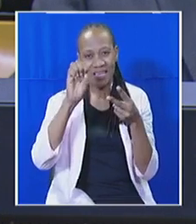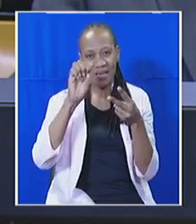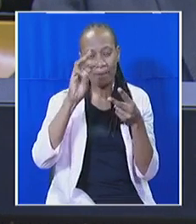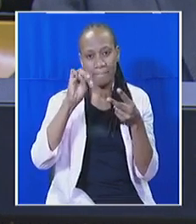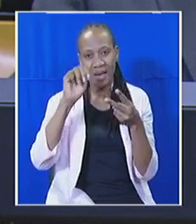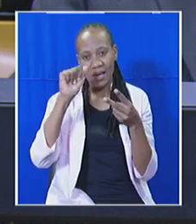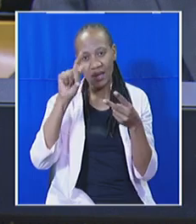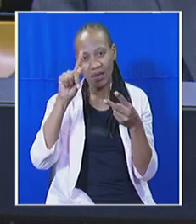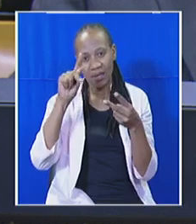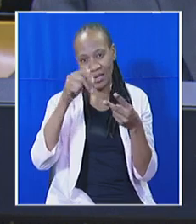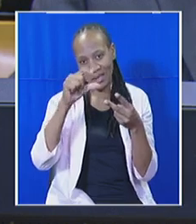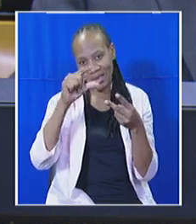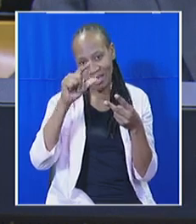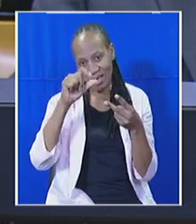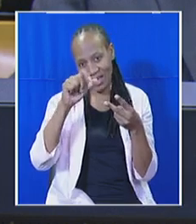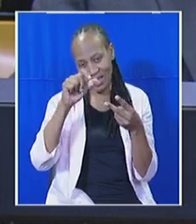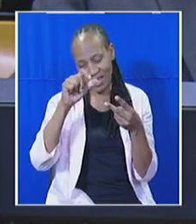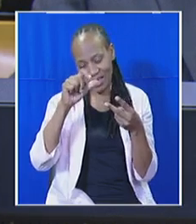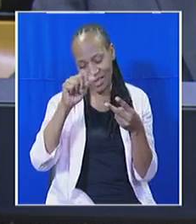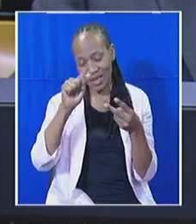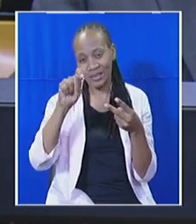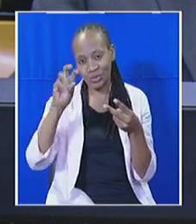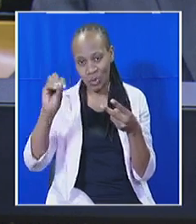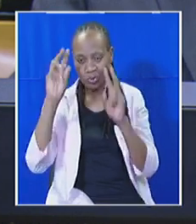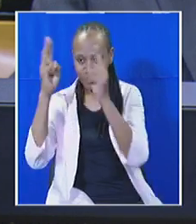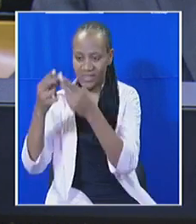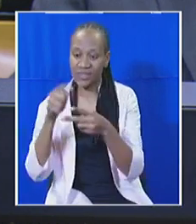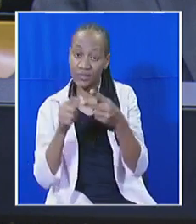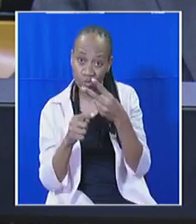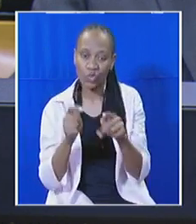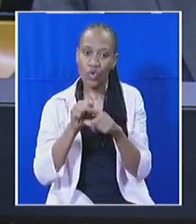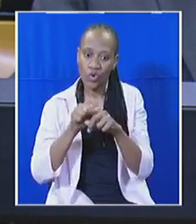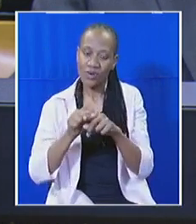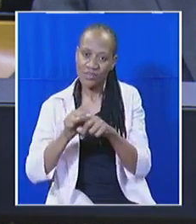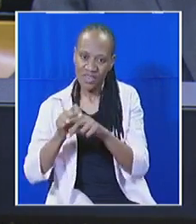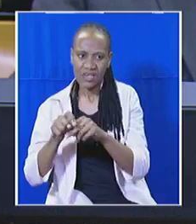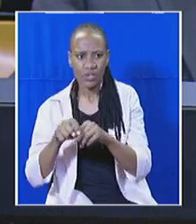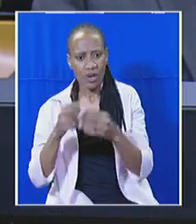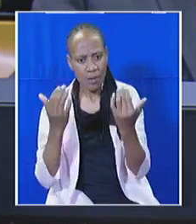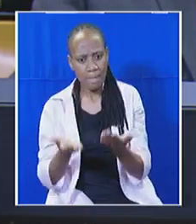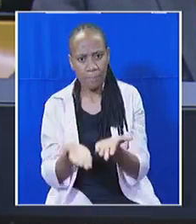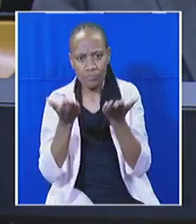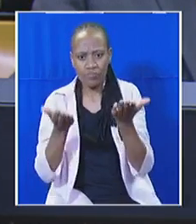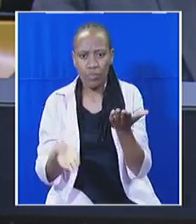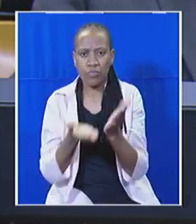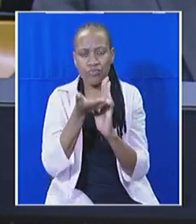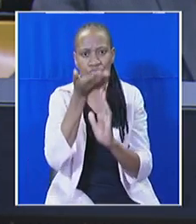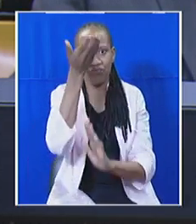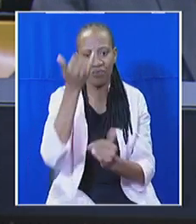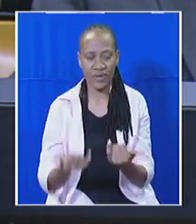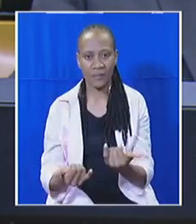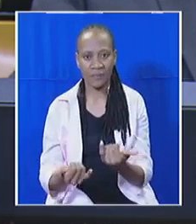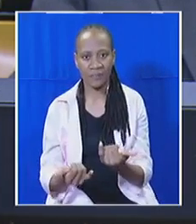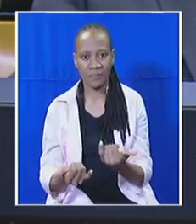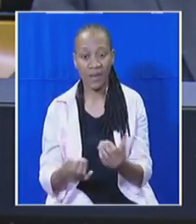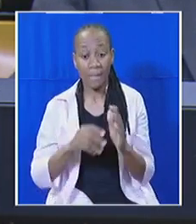Health Sciences University. We are also exploring possibility of training in other countries other than Cuba, and this process